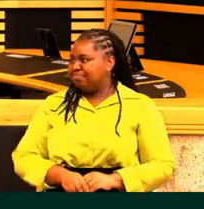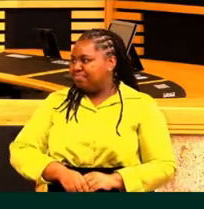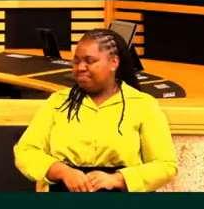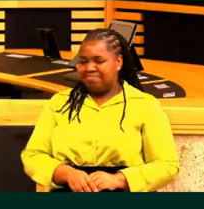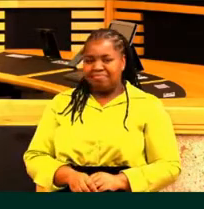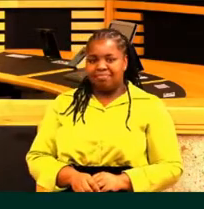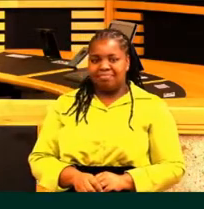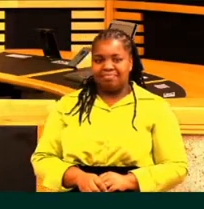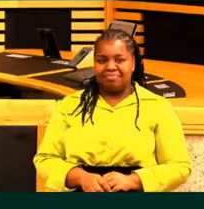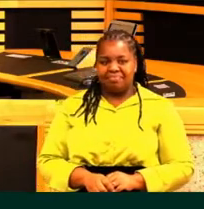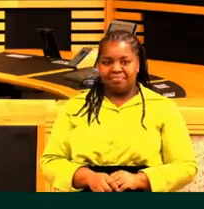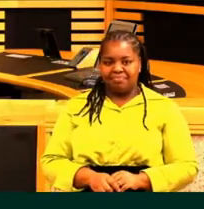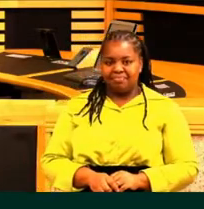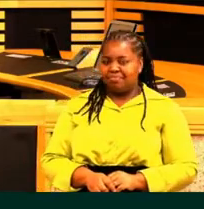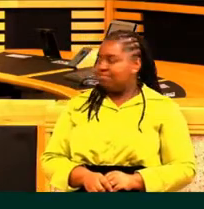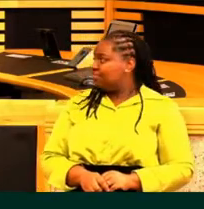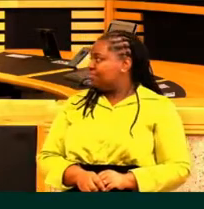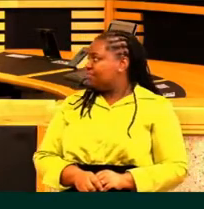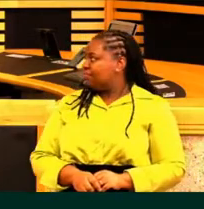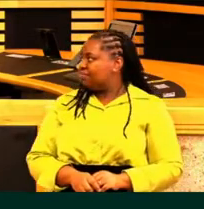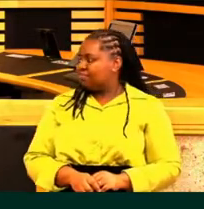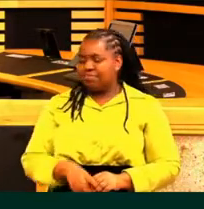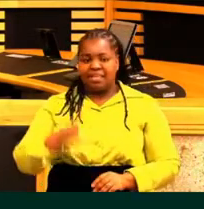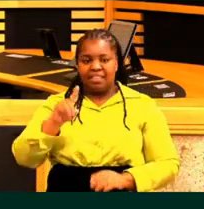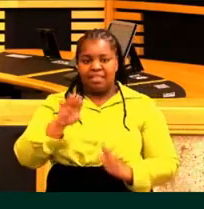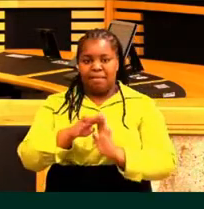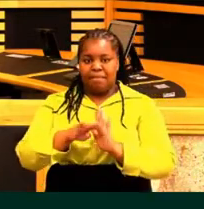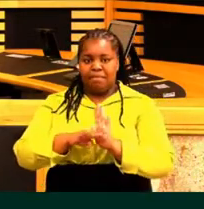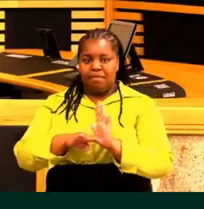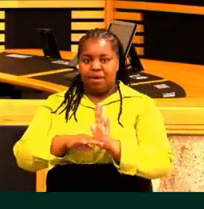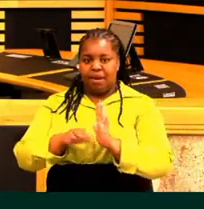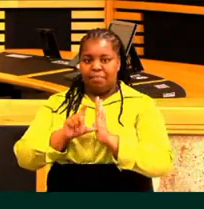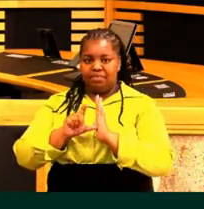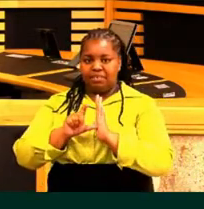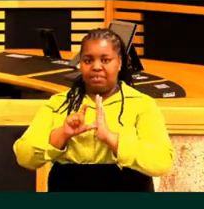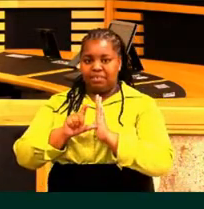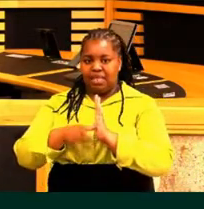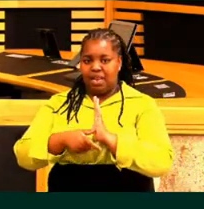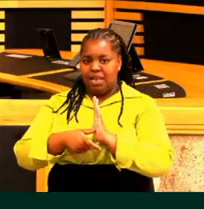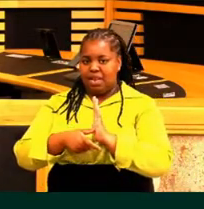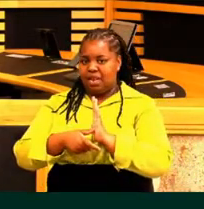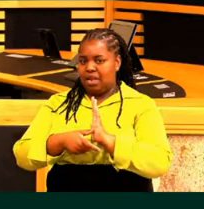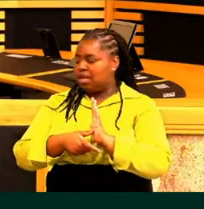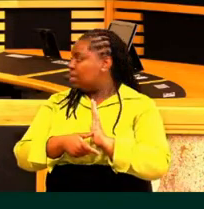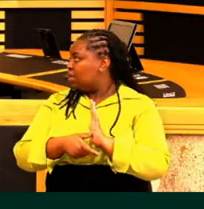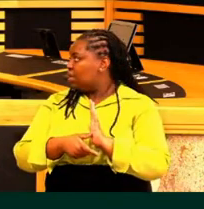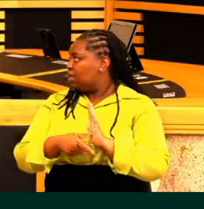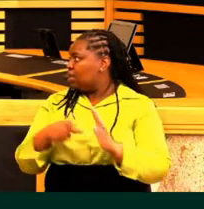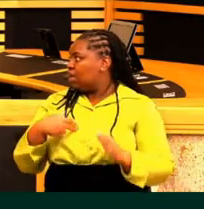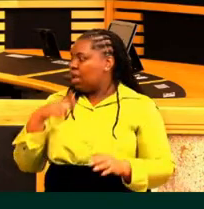when I speak of lender year programs designed honorable members